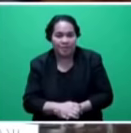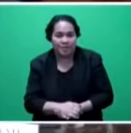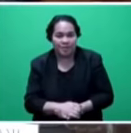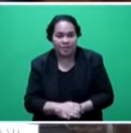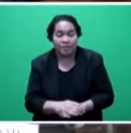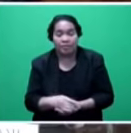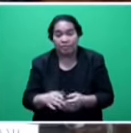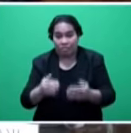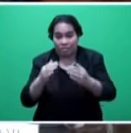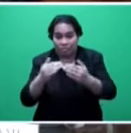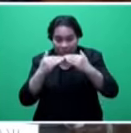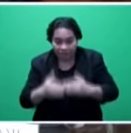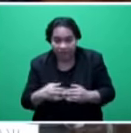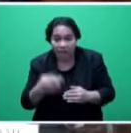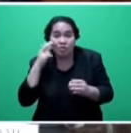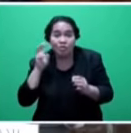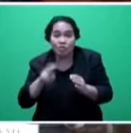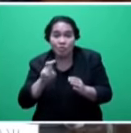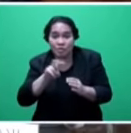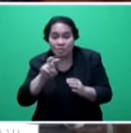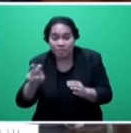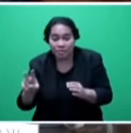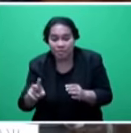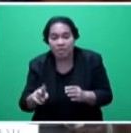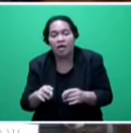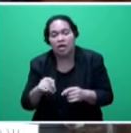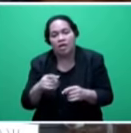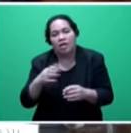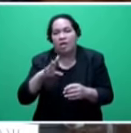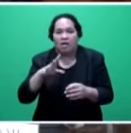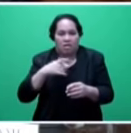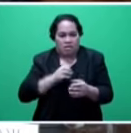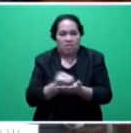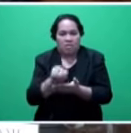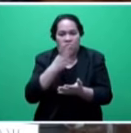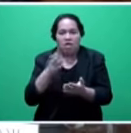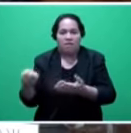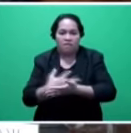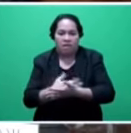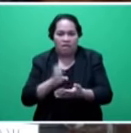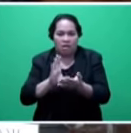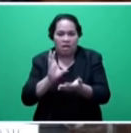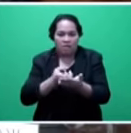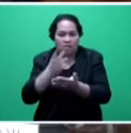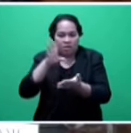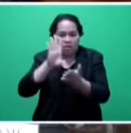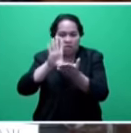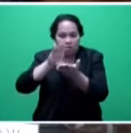Tourism, Mr. Speaker, sir, this sector is a sector that has brought down our economy substantially, or it